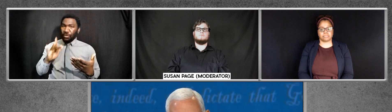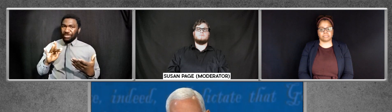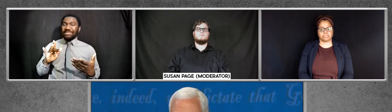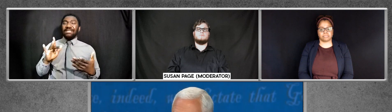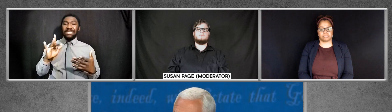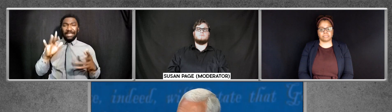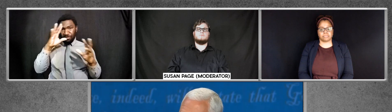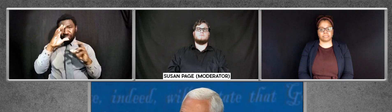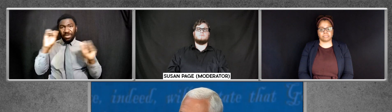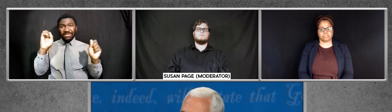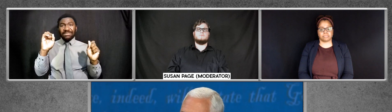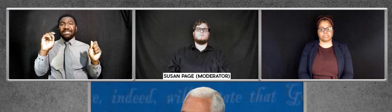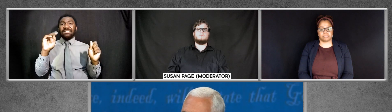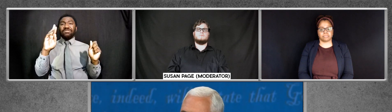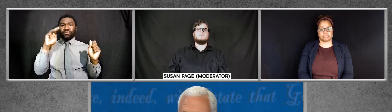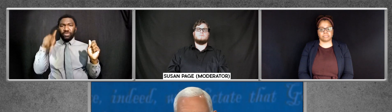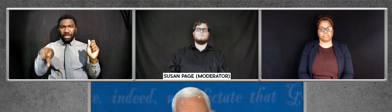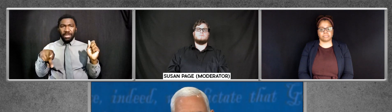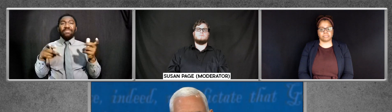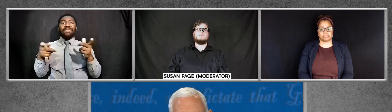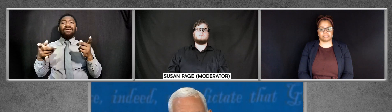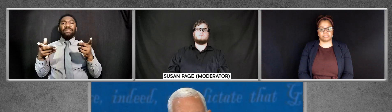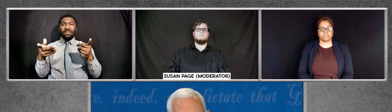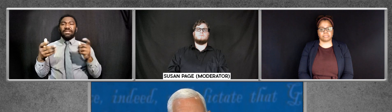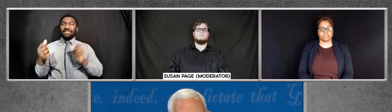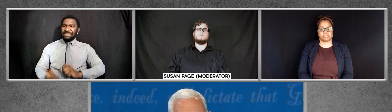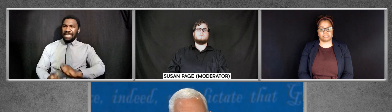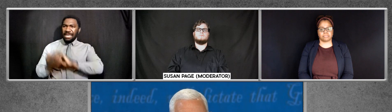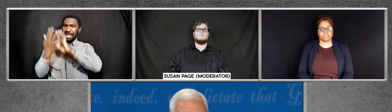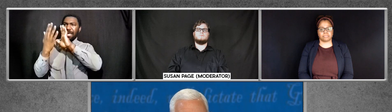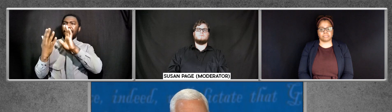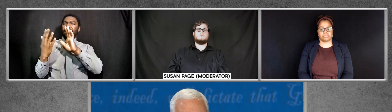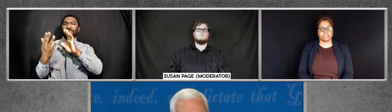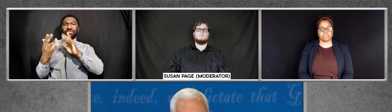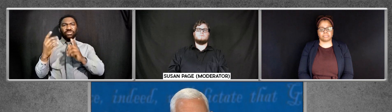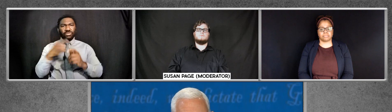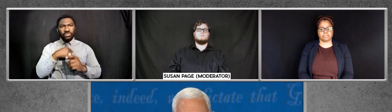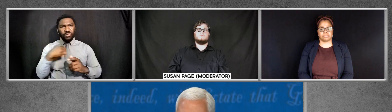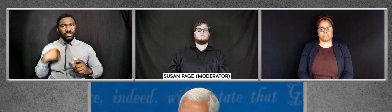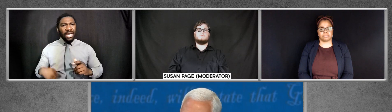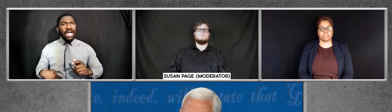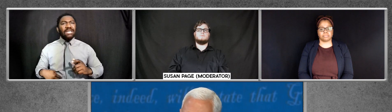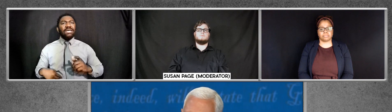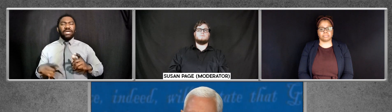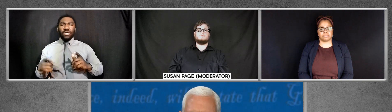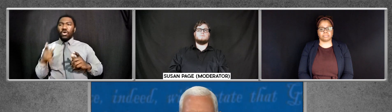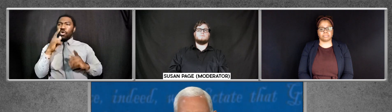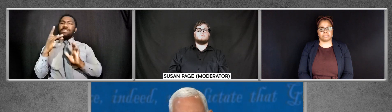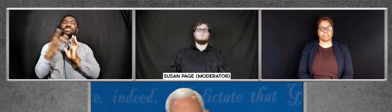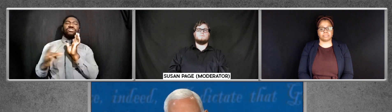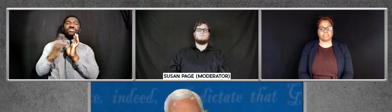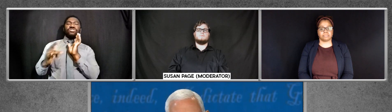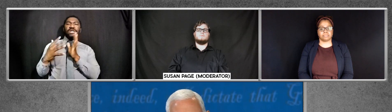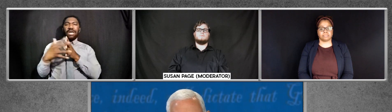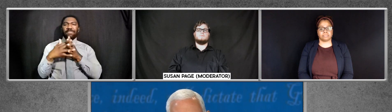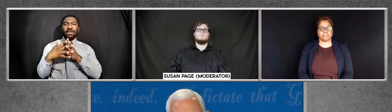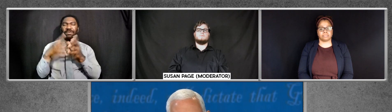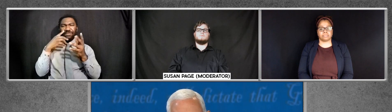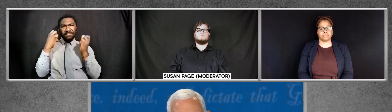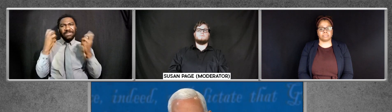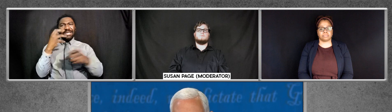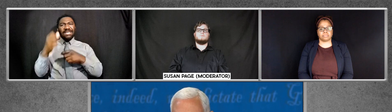outset of this administration, standing up to China that had been taking advantage of America for decades in the wake of Joe Biden's cheerleading for